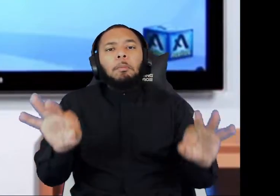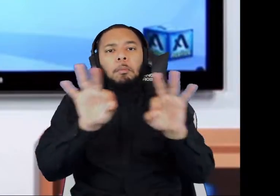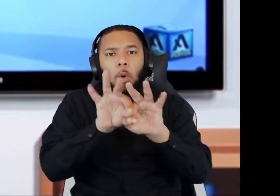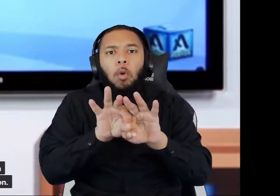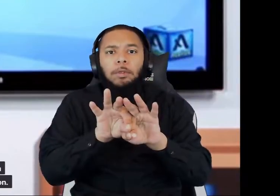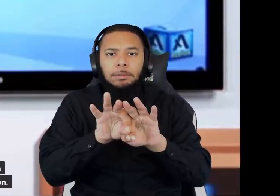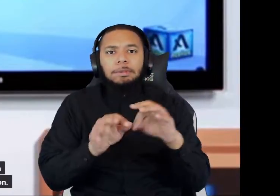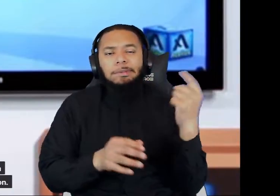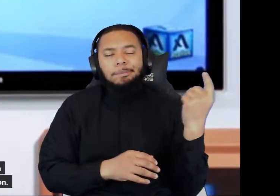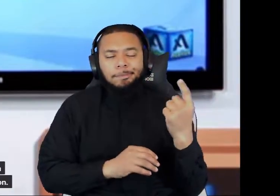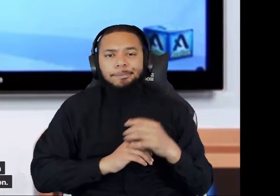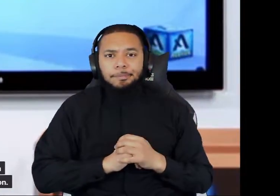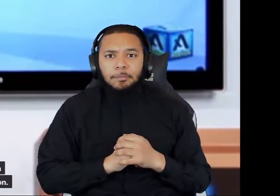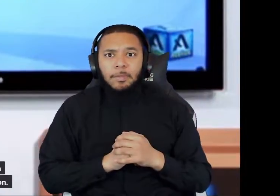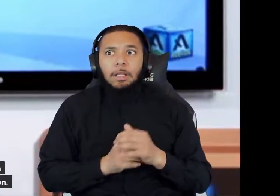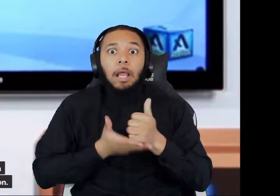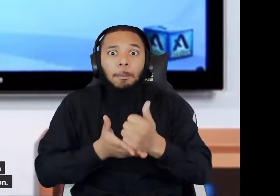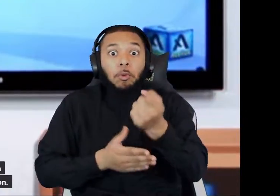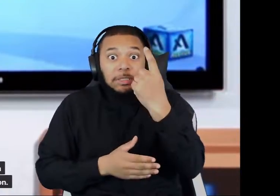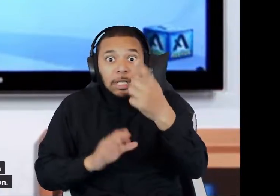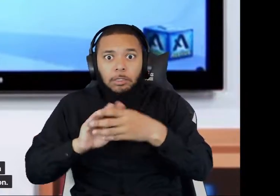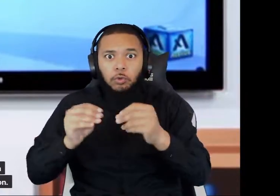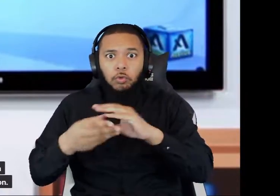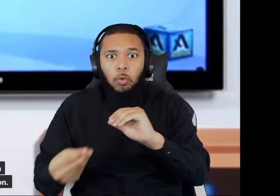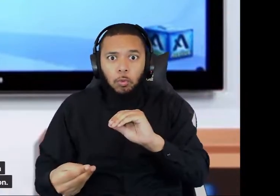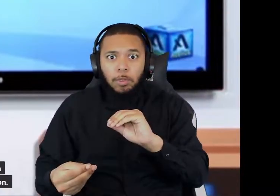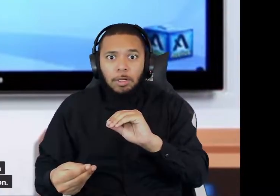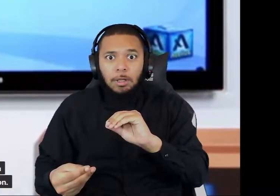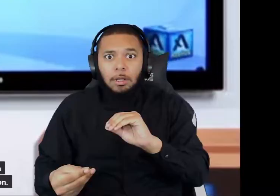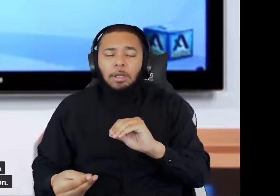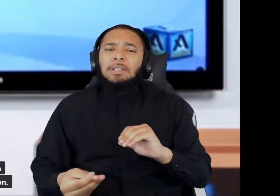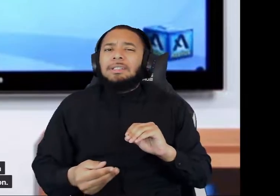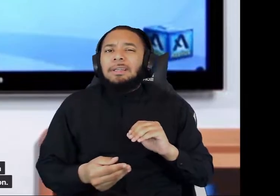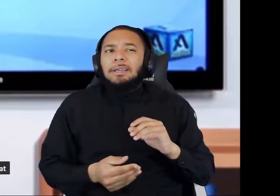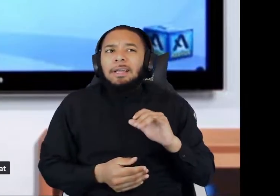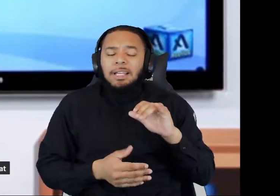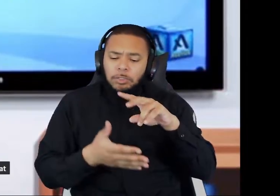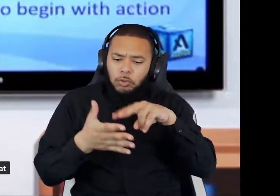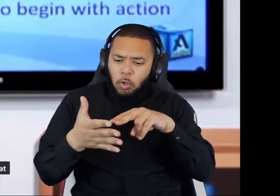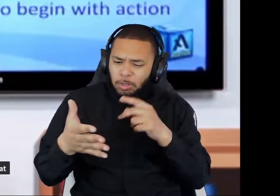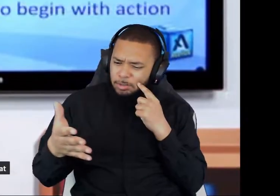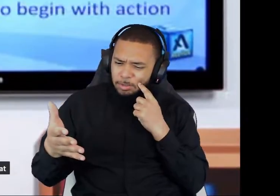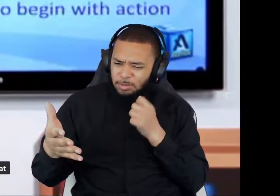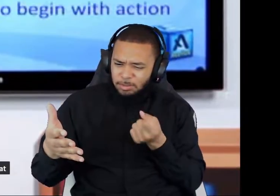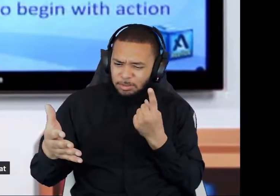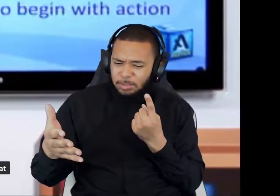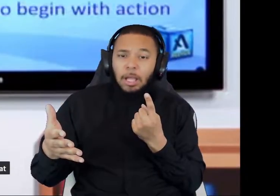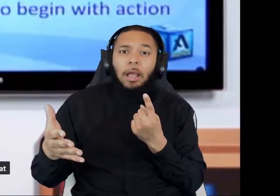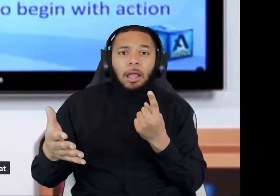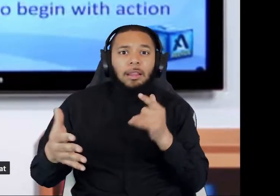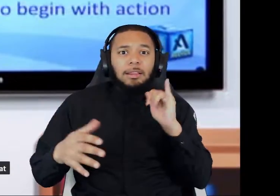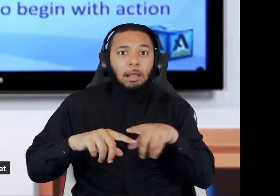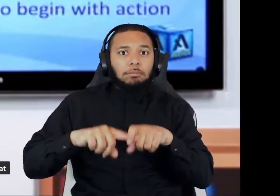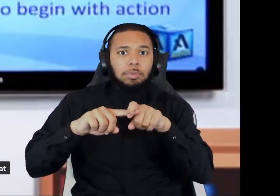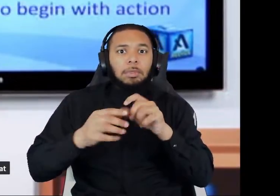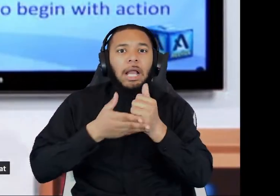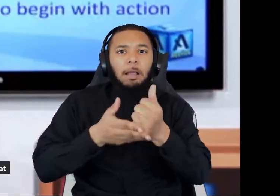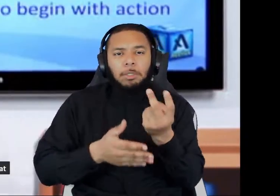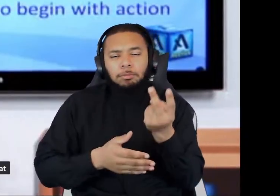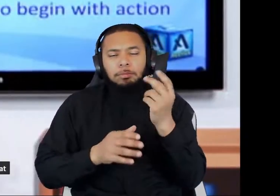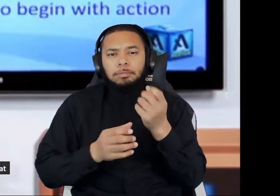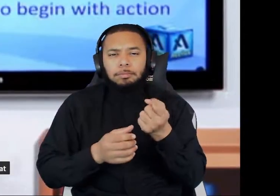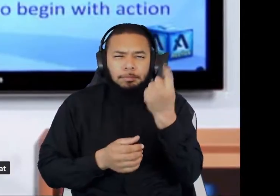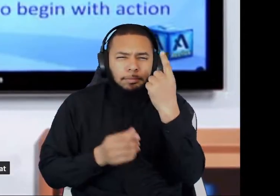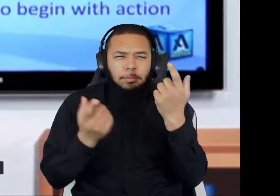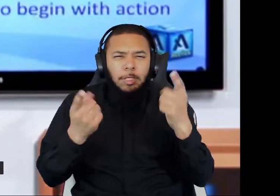the story. You just don't know what's going on unless you get a little more information. And why don't they just tell you